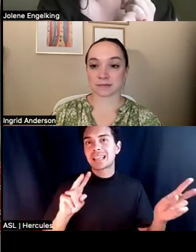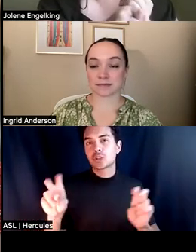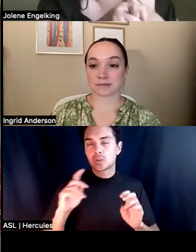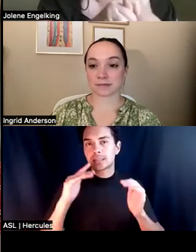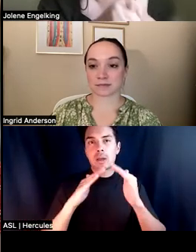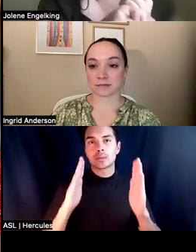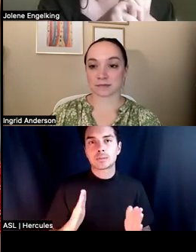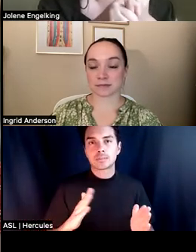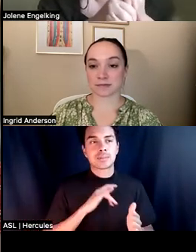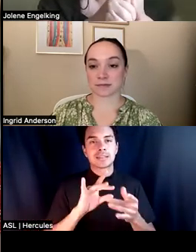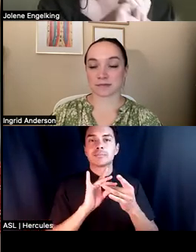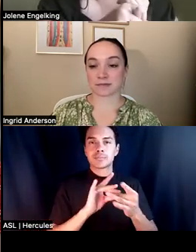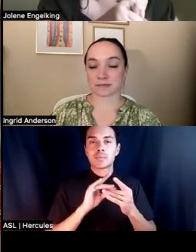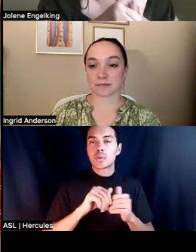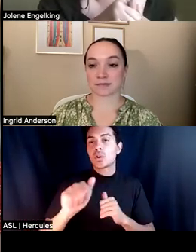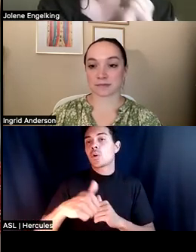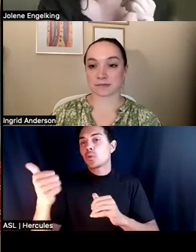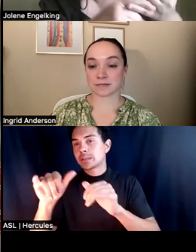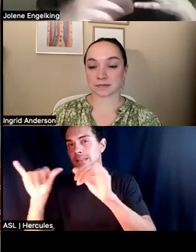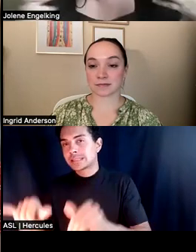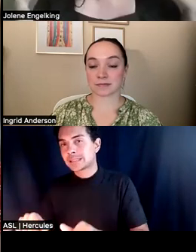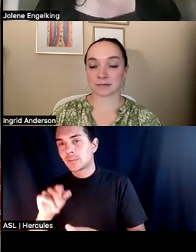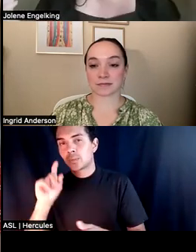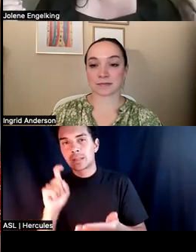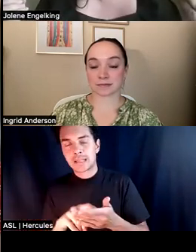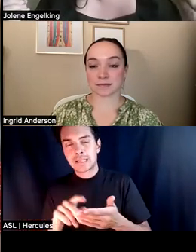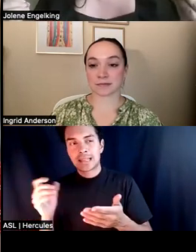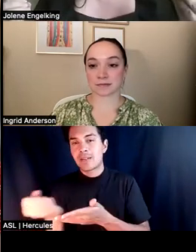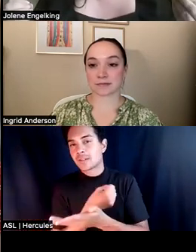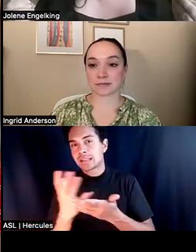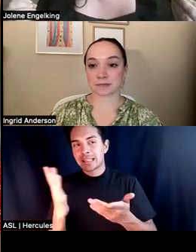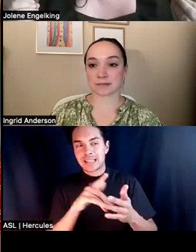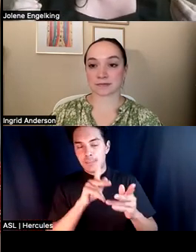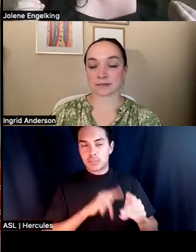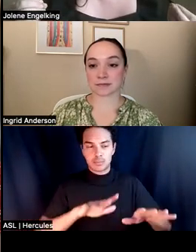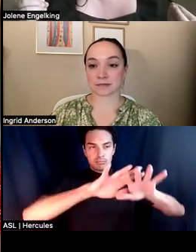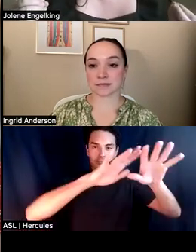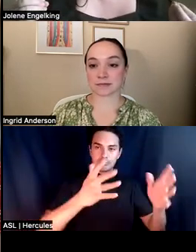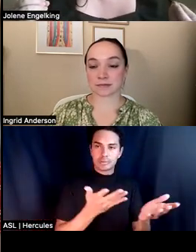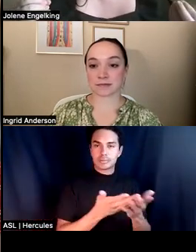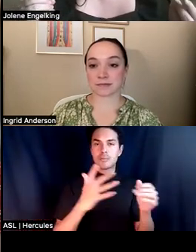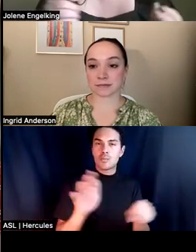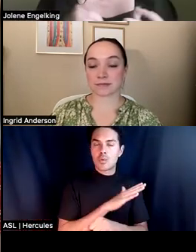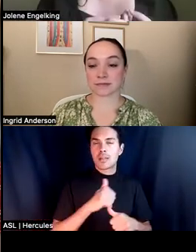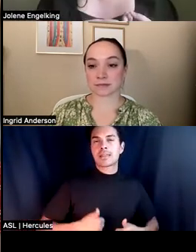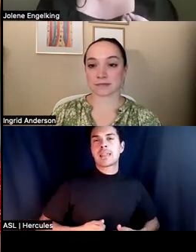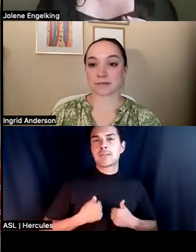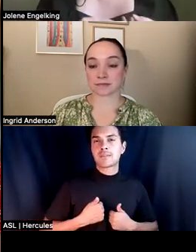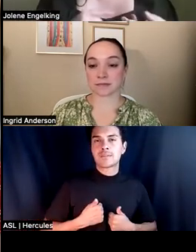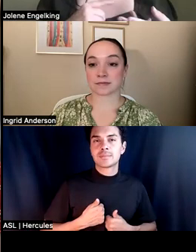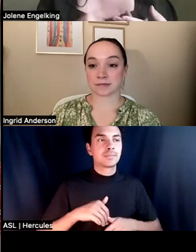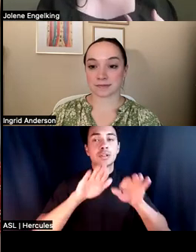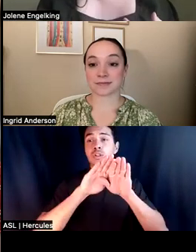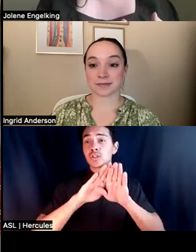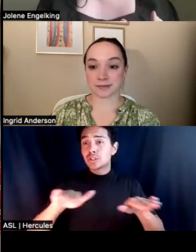to be in relationship with other systems and also recognize the totality of people's lives. That, for some people, the biggest thing is childcare. It's